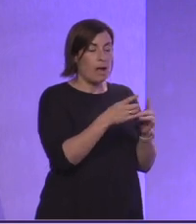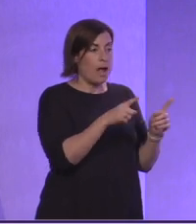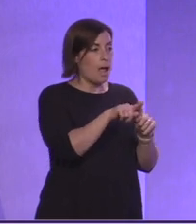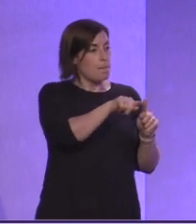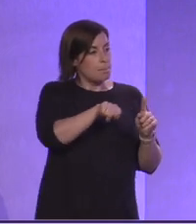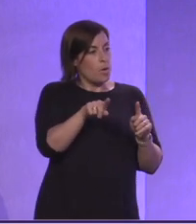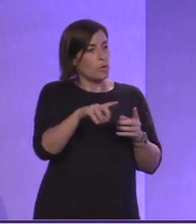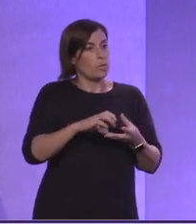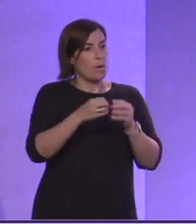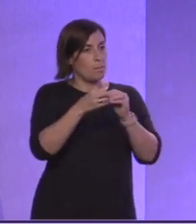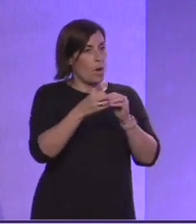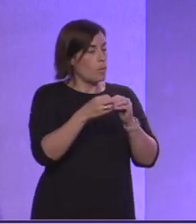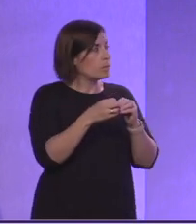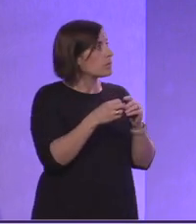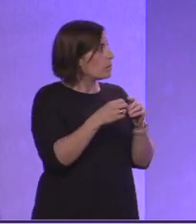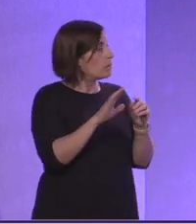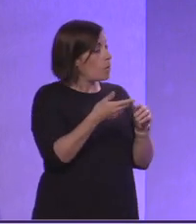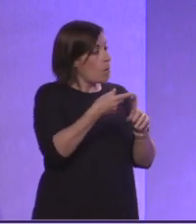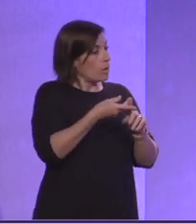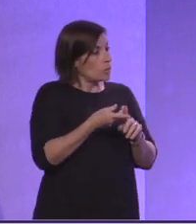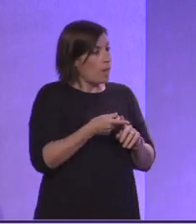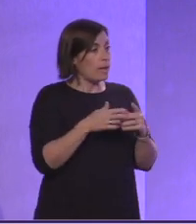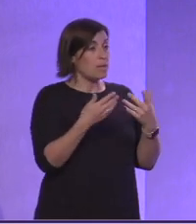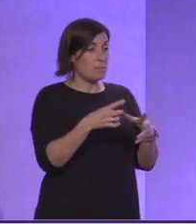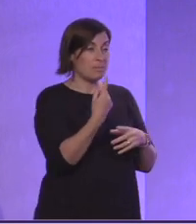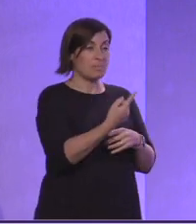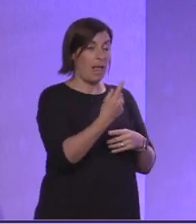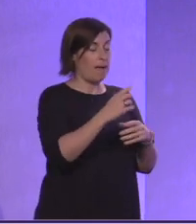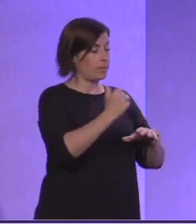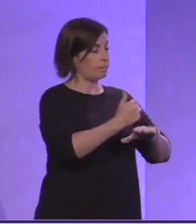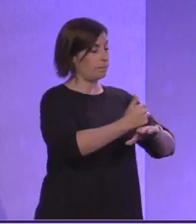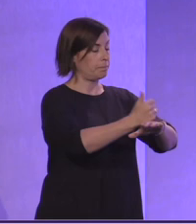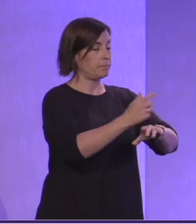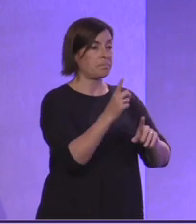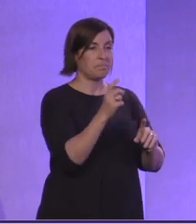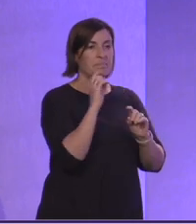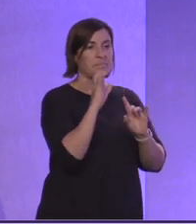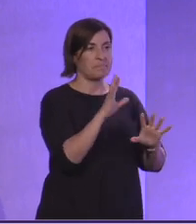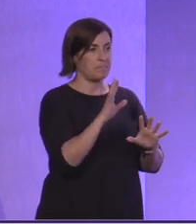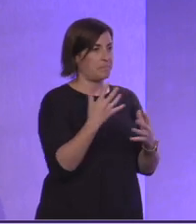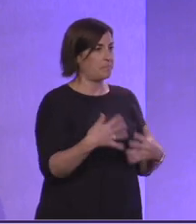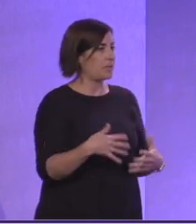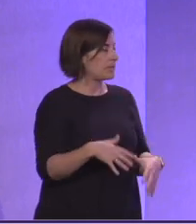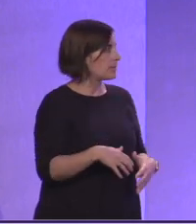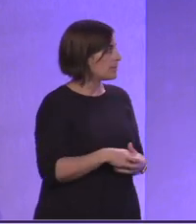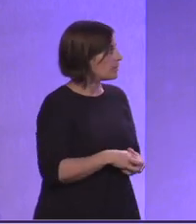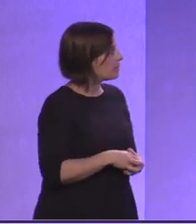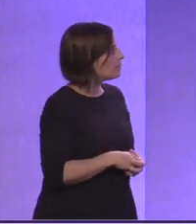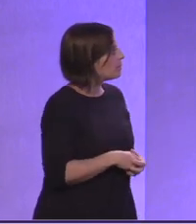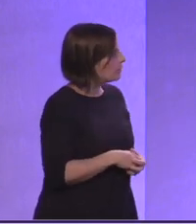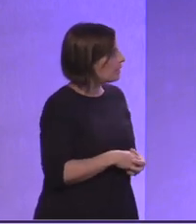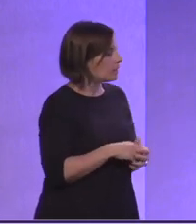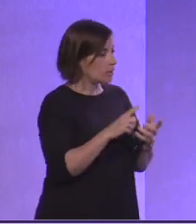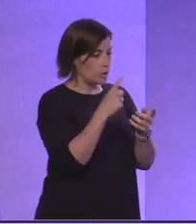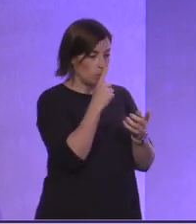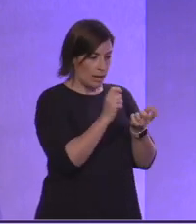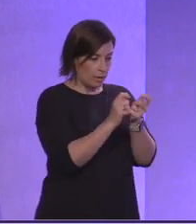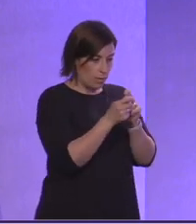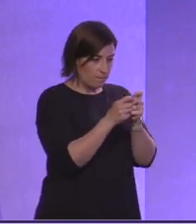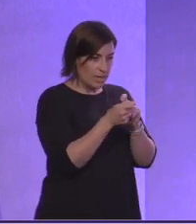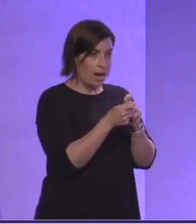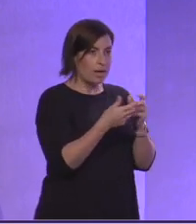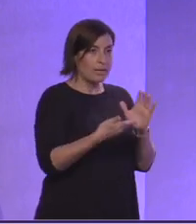that is your interactive container with all your tooling, and it does it all for you. It is fantastic. It also allows you to configure extensions that live inside of it as